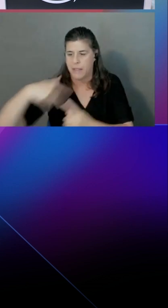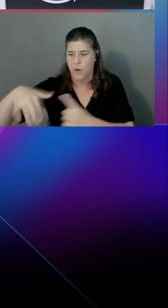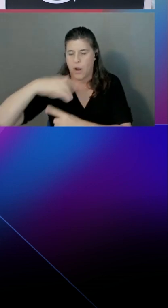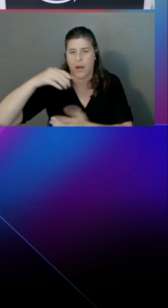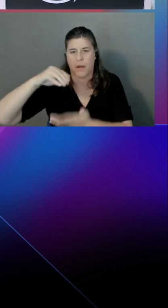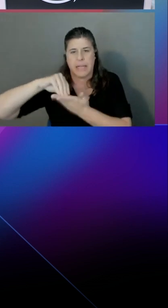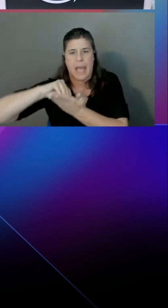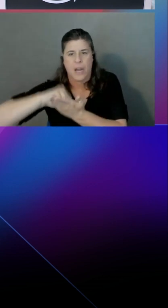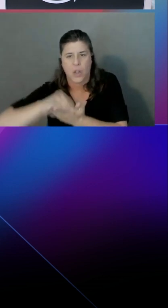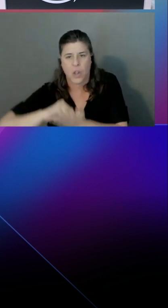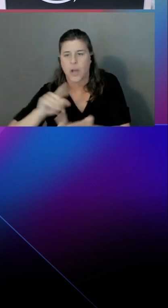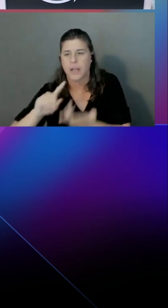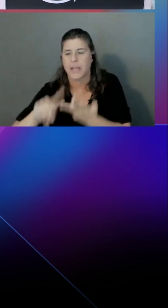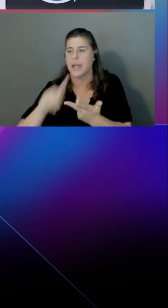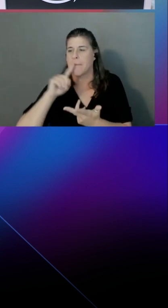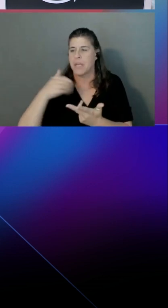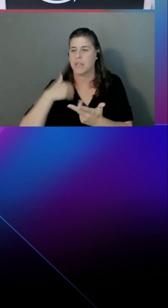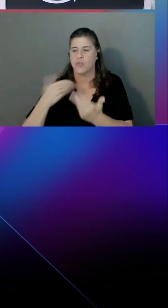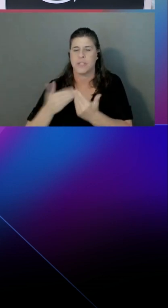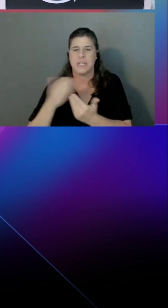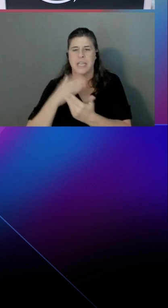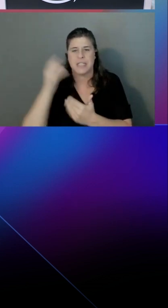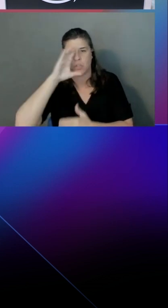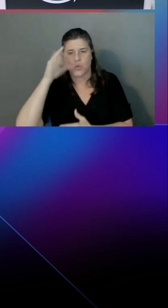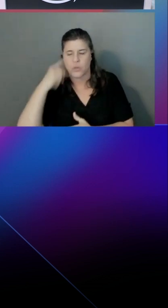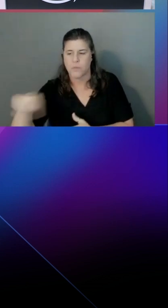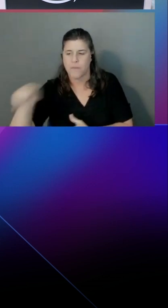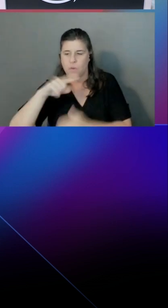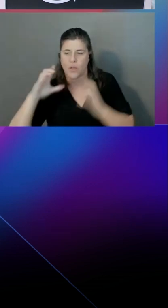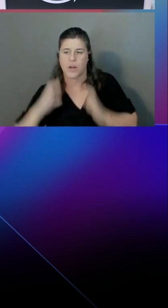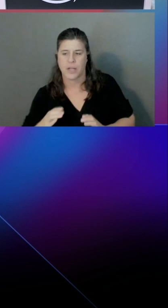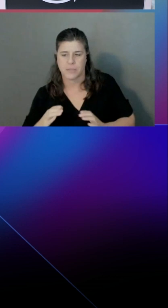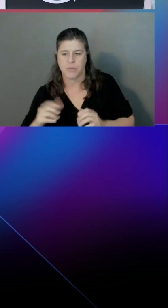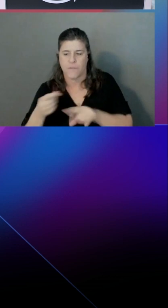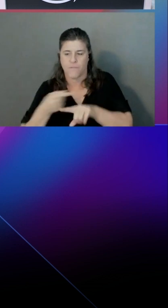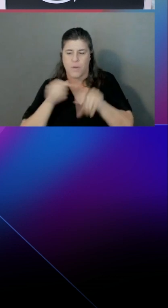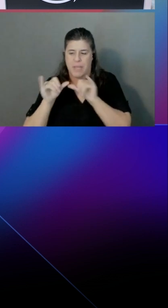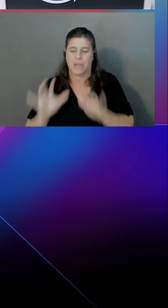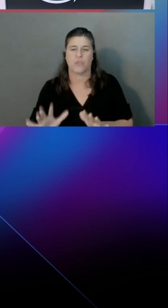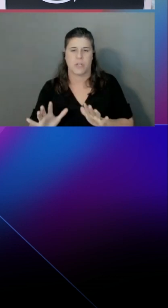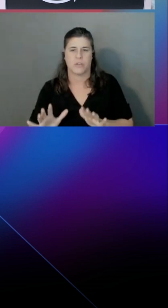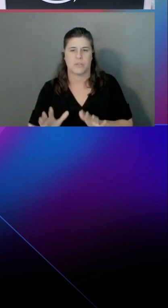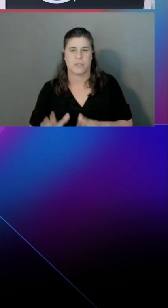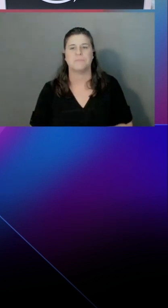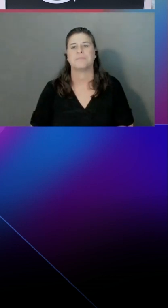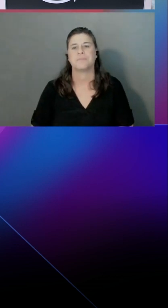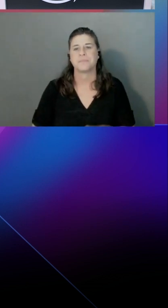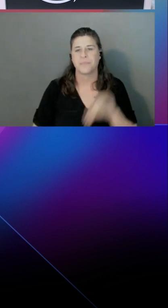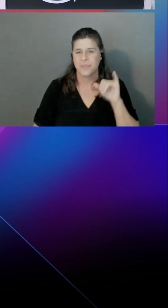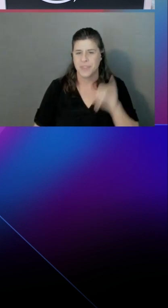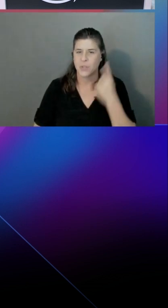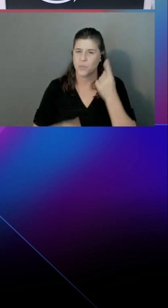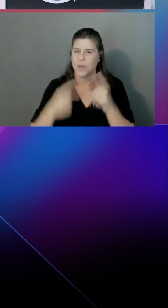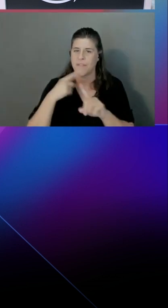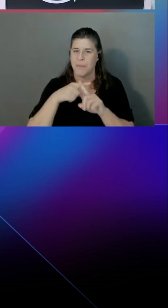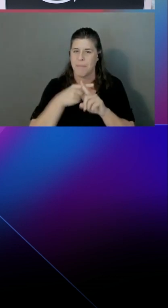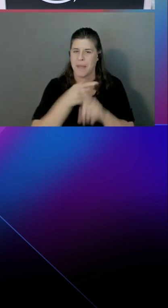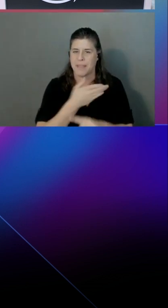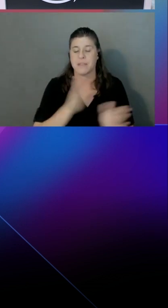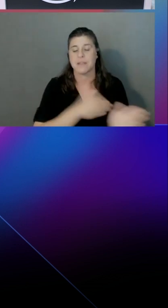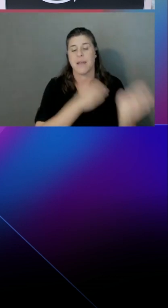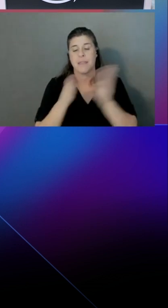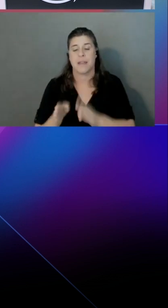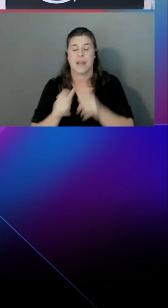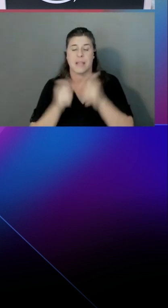it easily findable and searchable by their engineers. Right. And so that's one of the big things. And then the next big thing around...